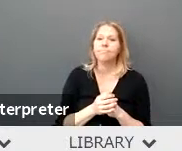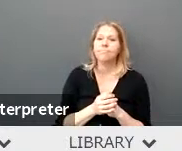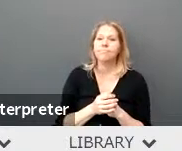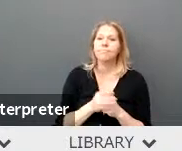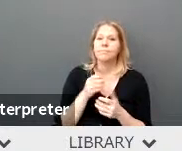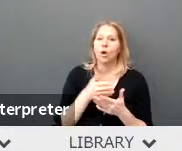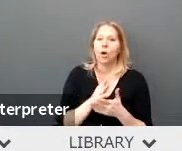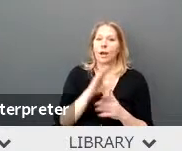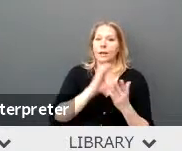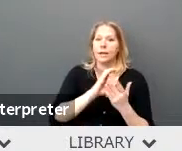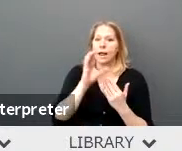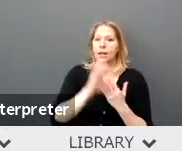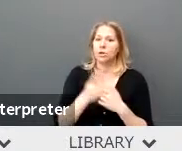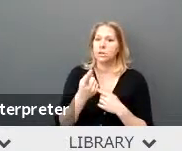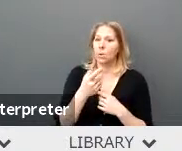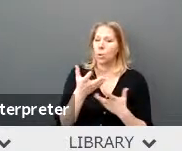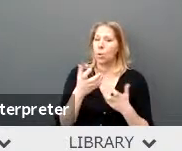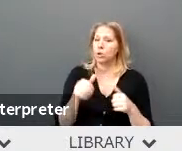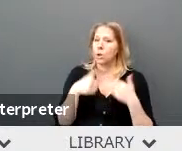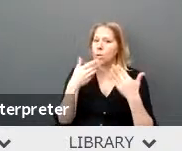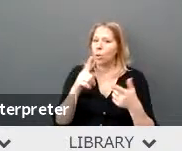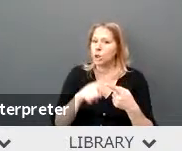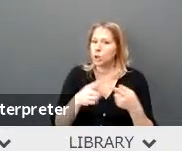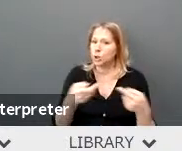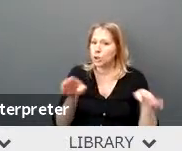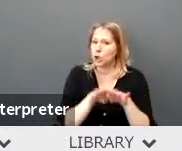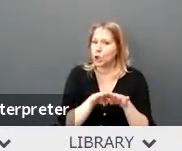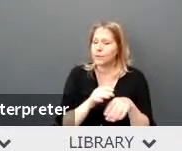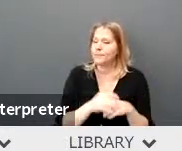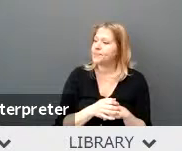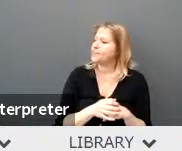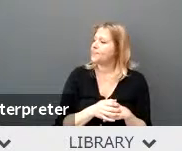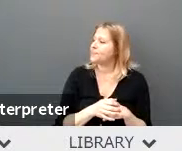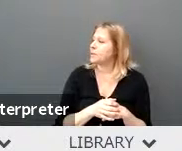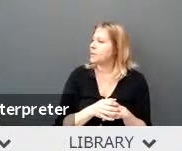All right, calendar events, would someone like to make a motion to adjourn?